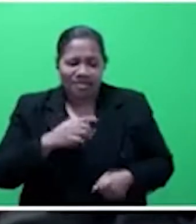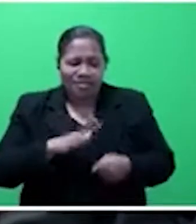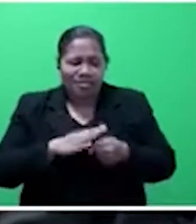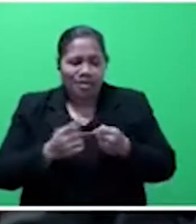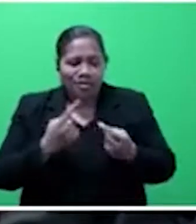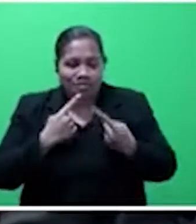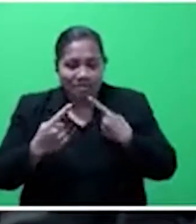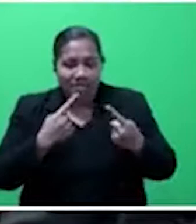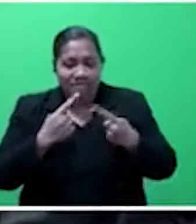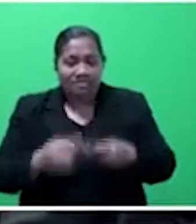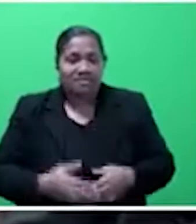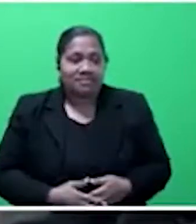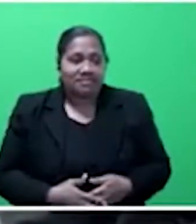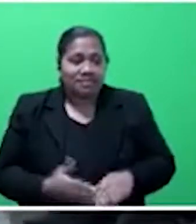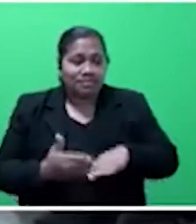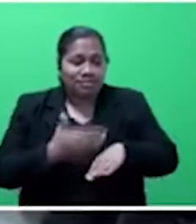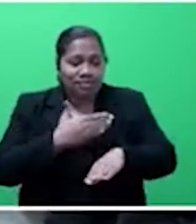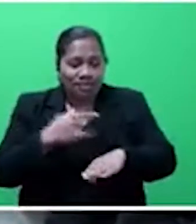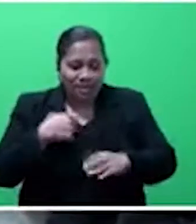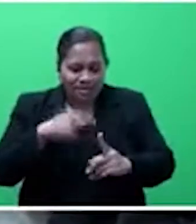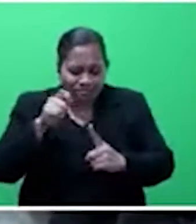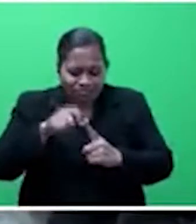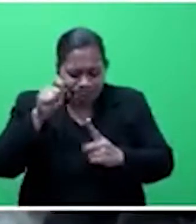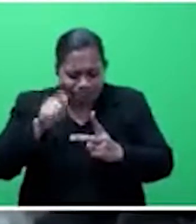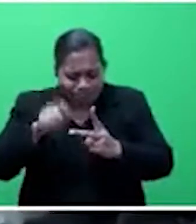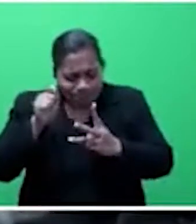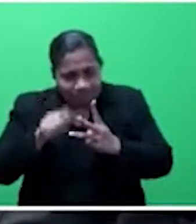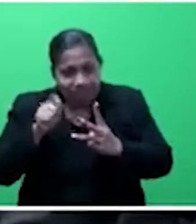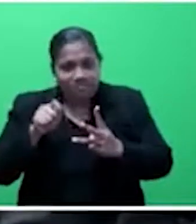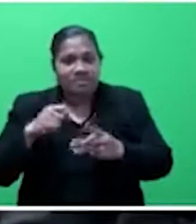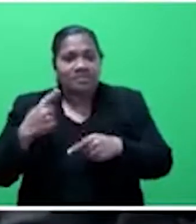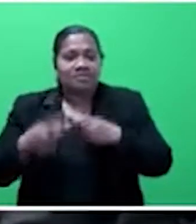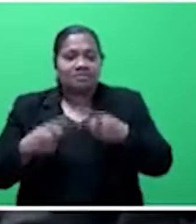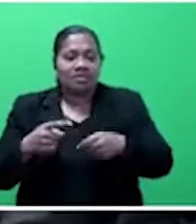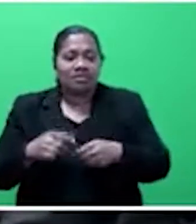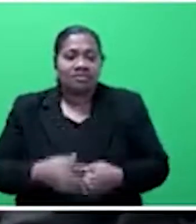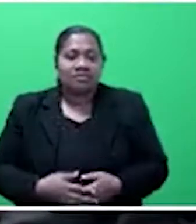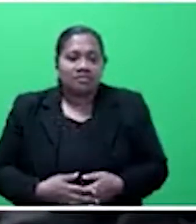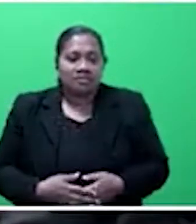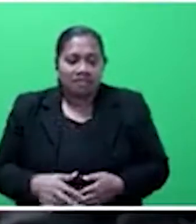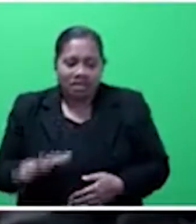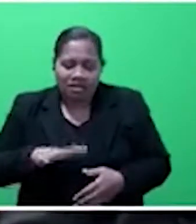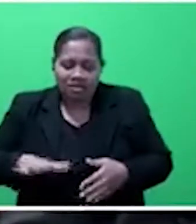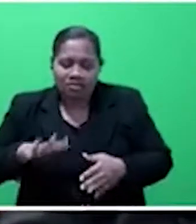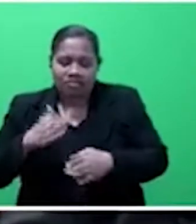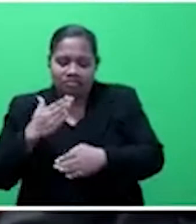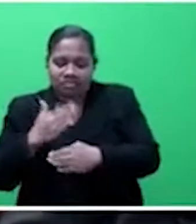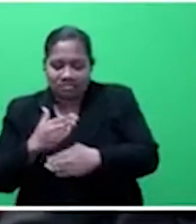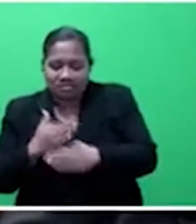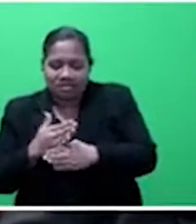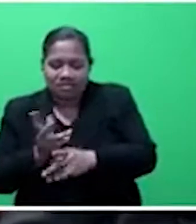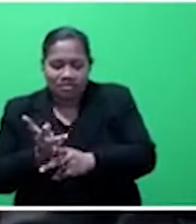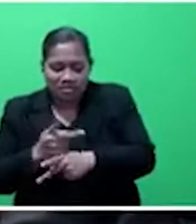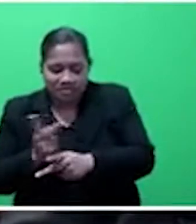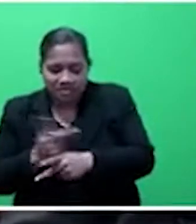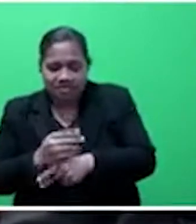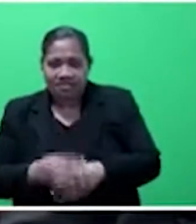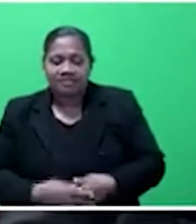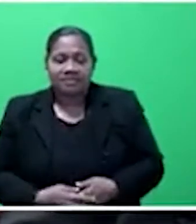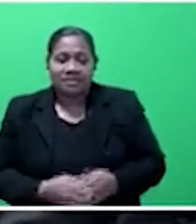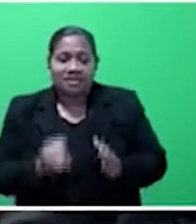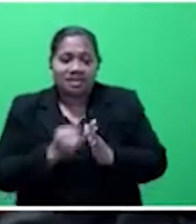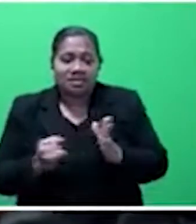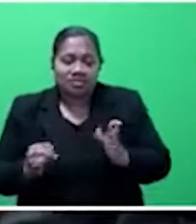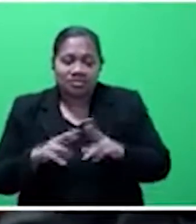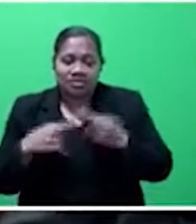I turn to specific remarks relating to the areas of employment, productivity, industrial relations, youth and